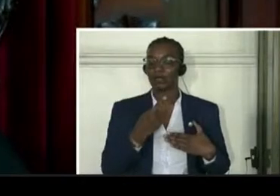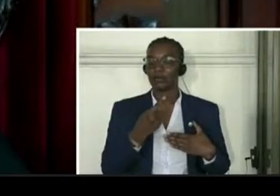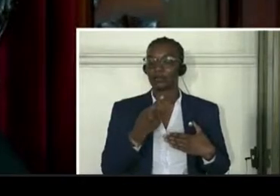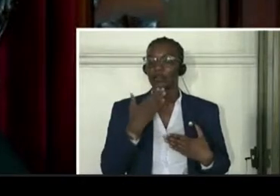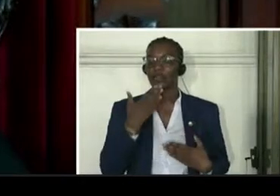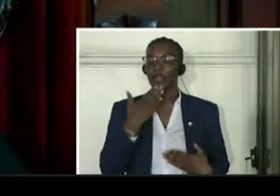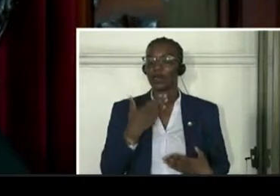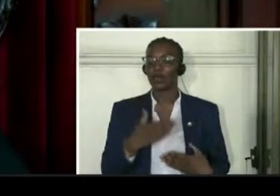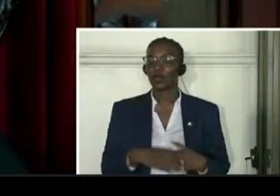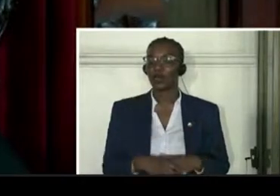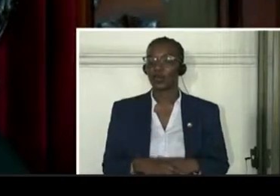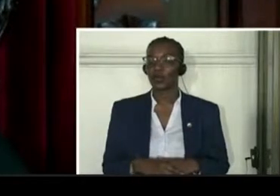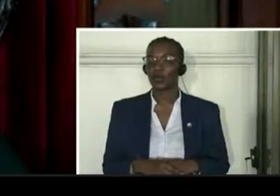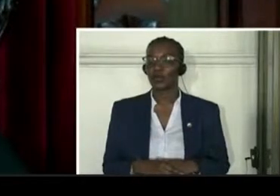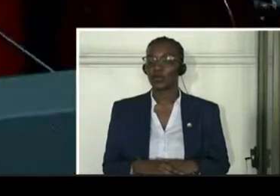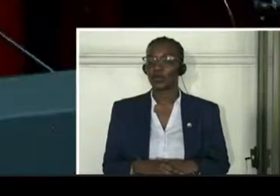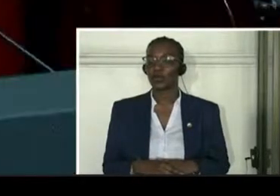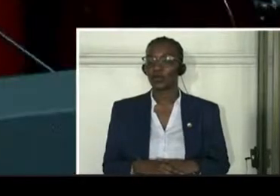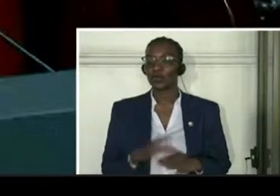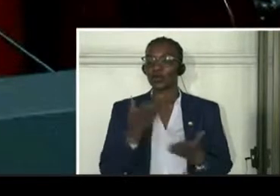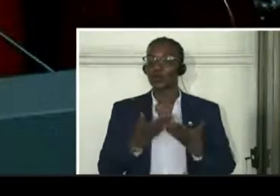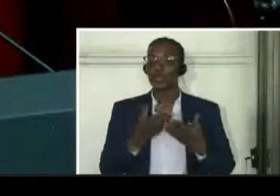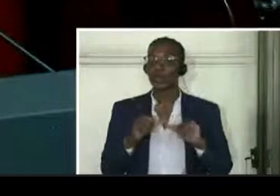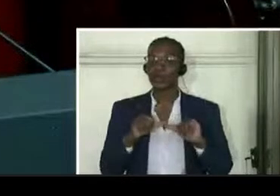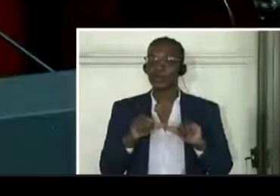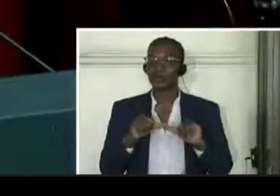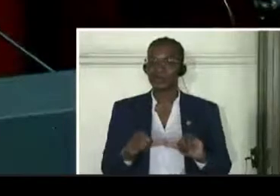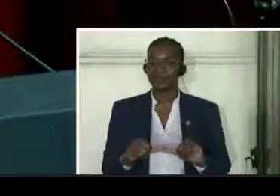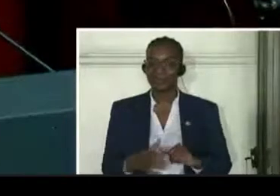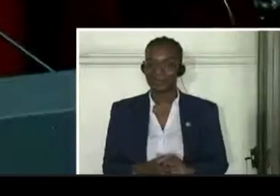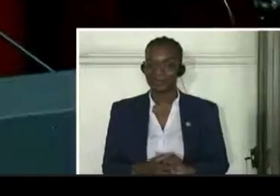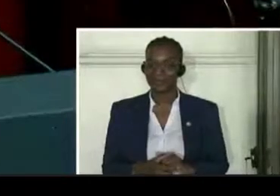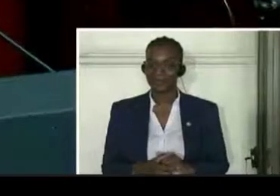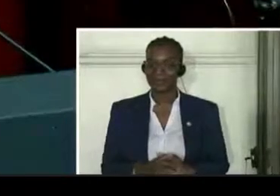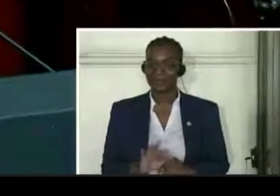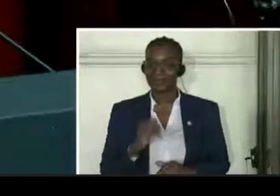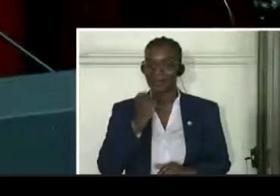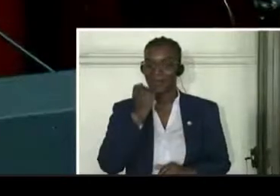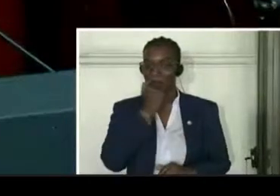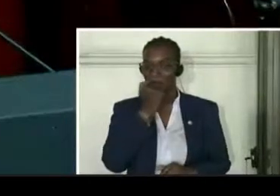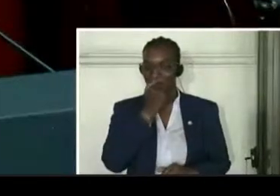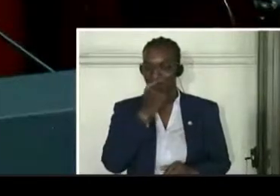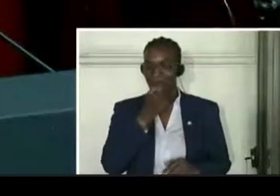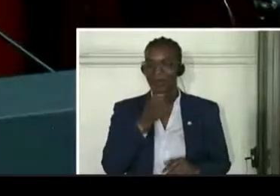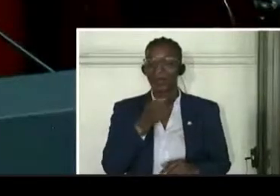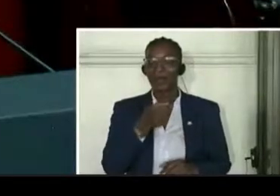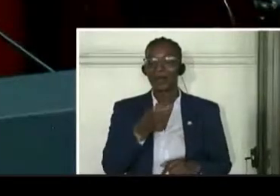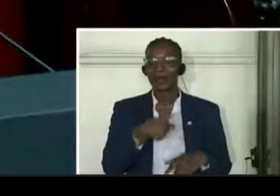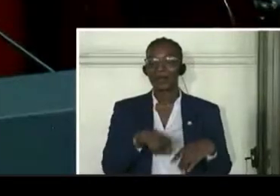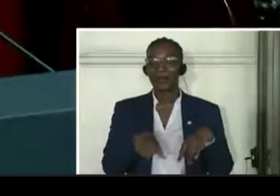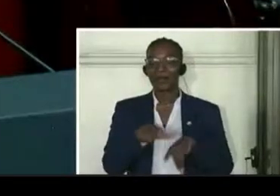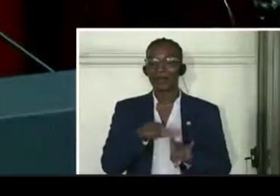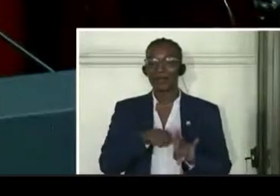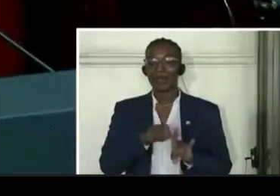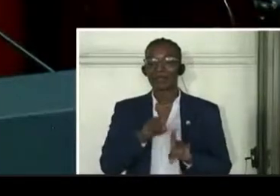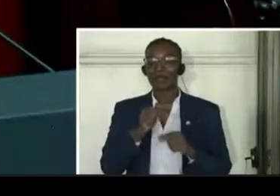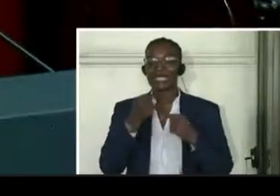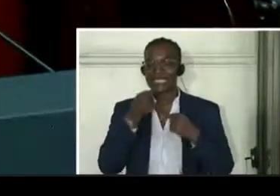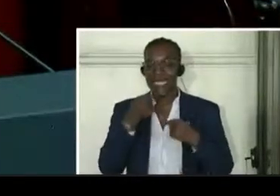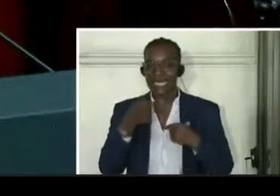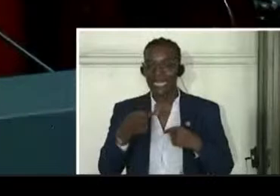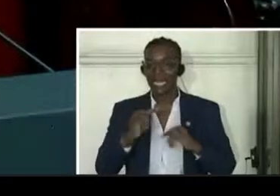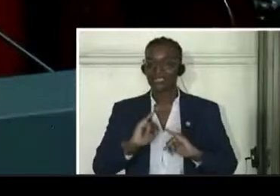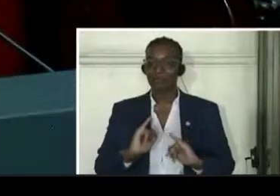you. You may proceed. My apologies, Madam Chair, if my pronunciation came across